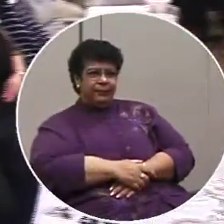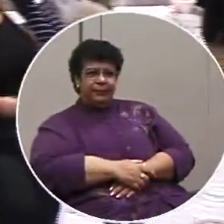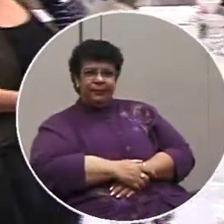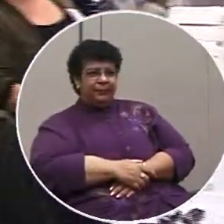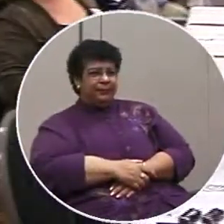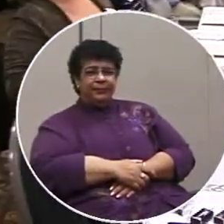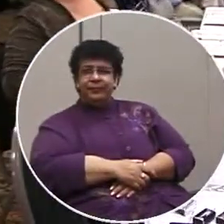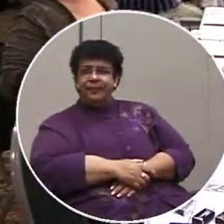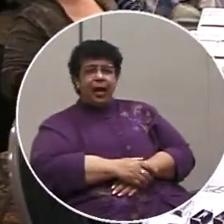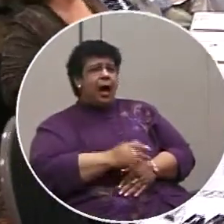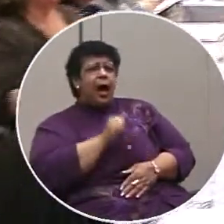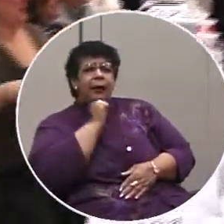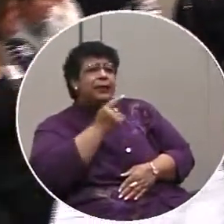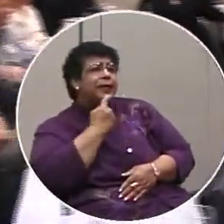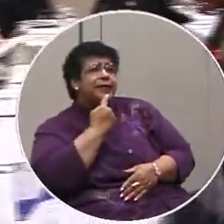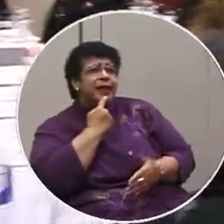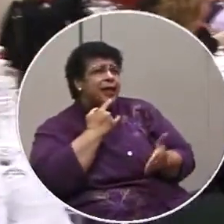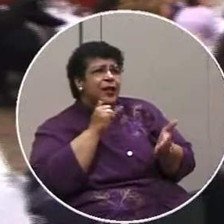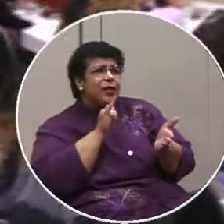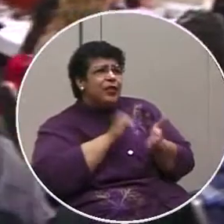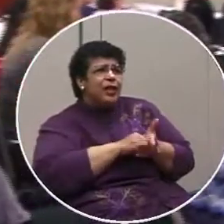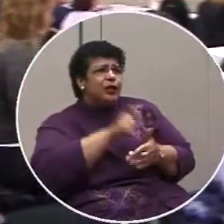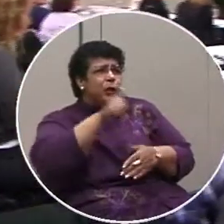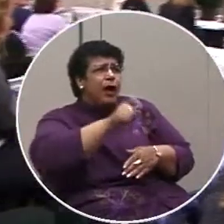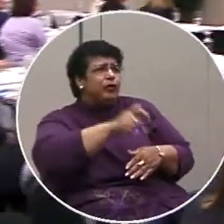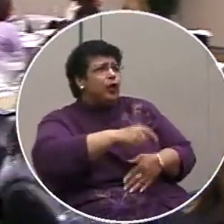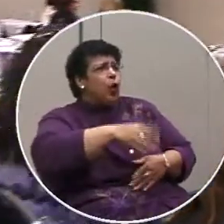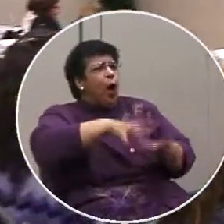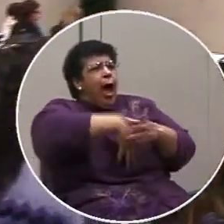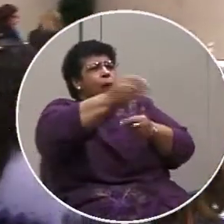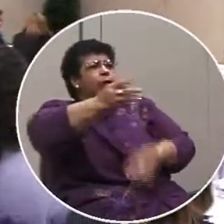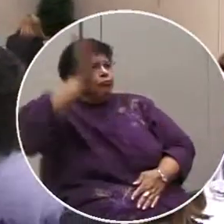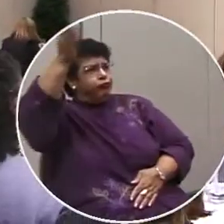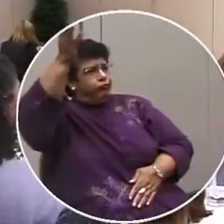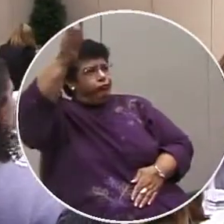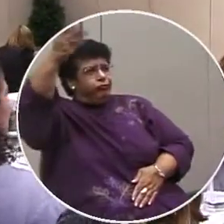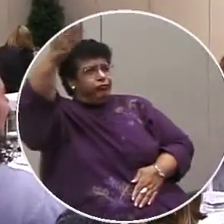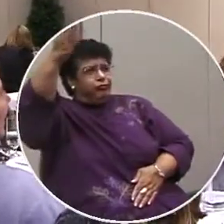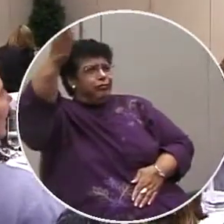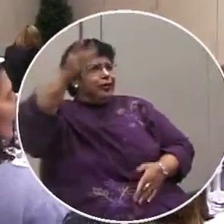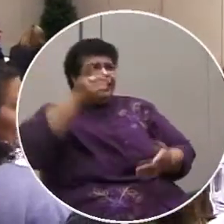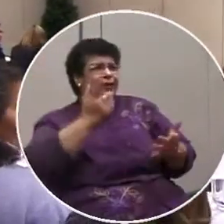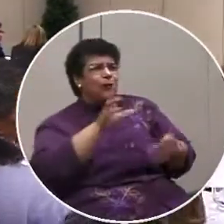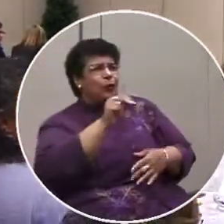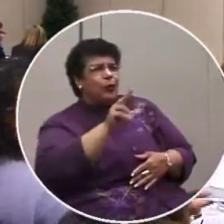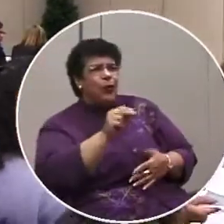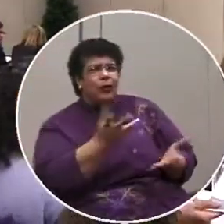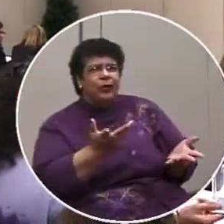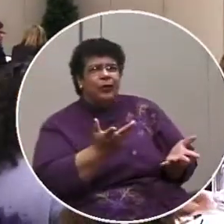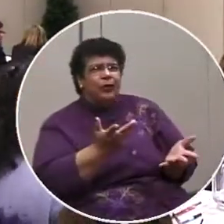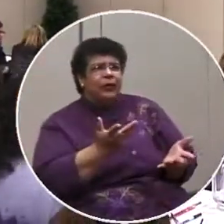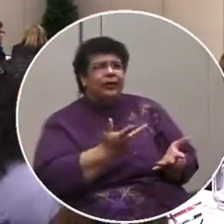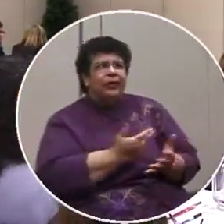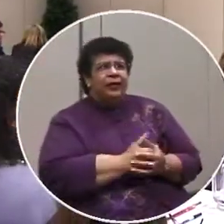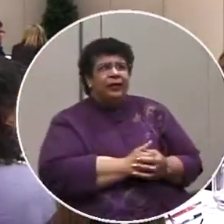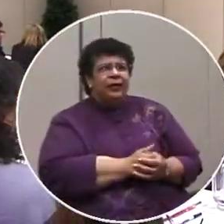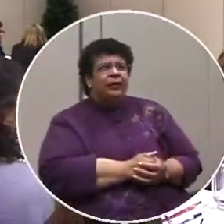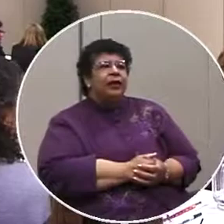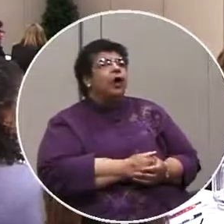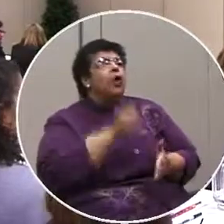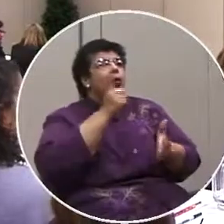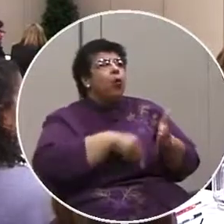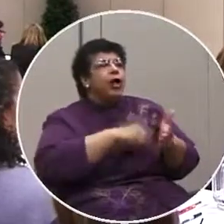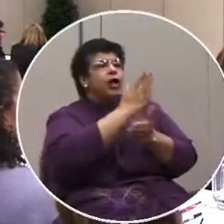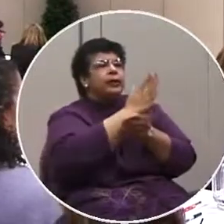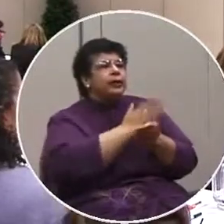I'm not saying that you're like going to go on the lecture circuit, but you could explain it to somebody. Okay? What are